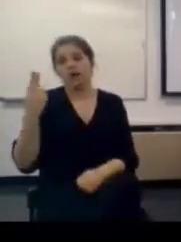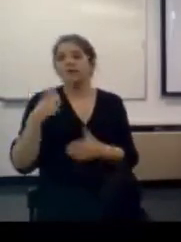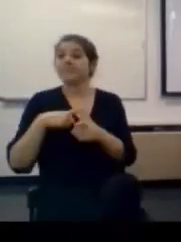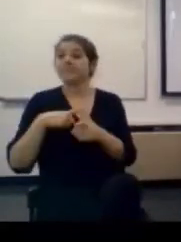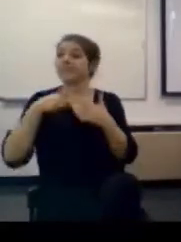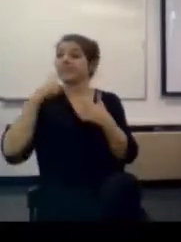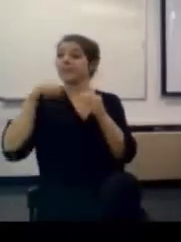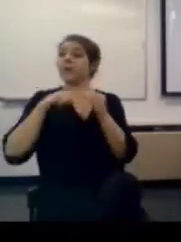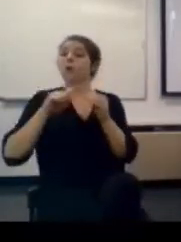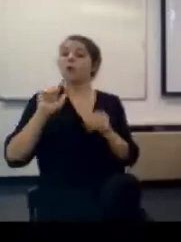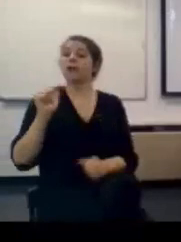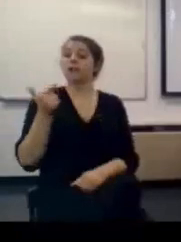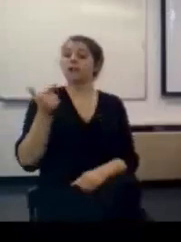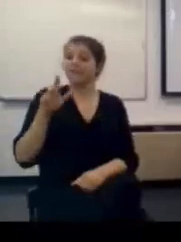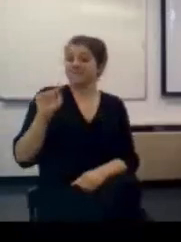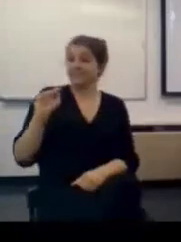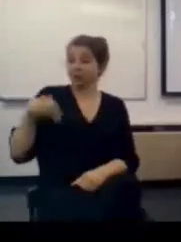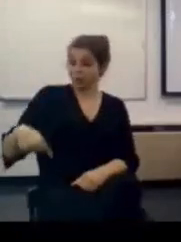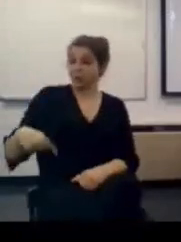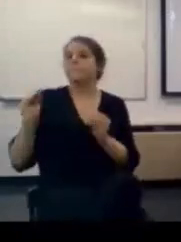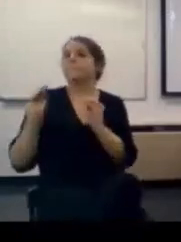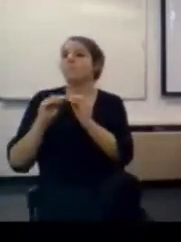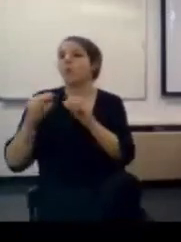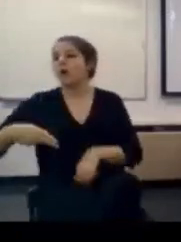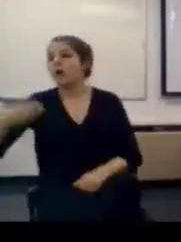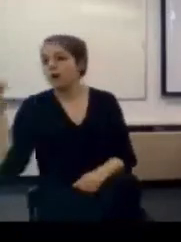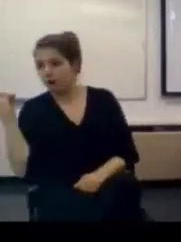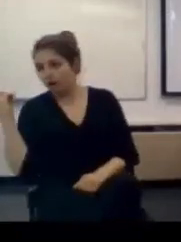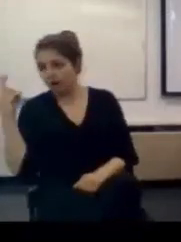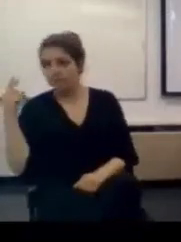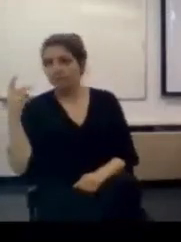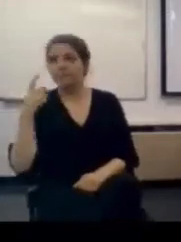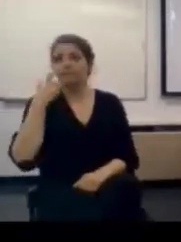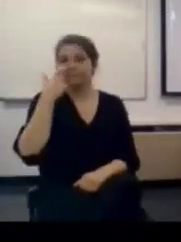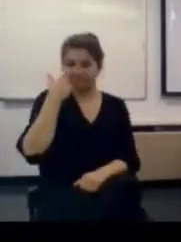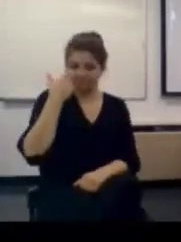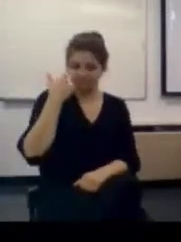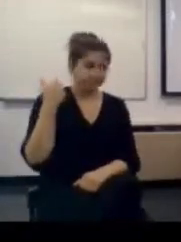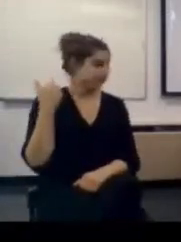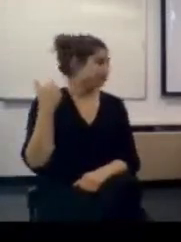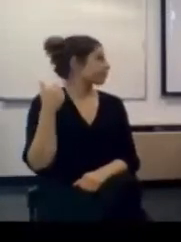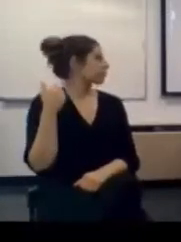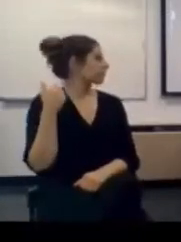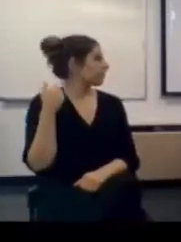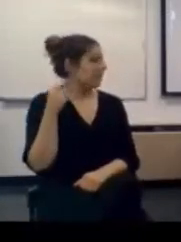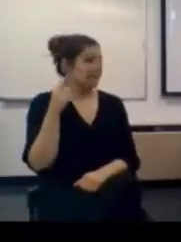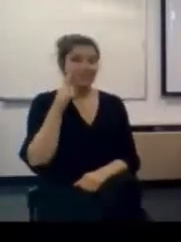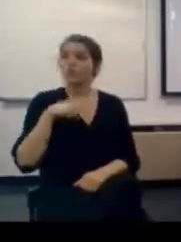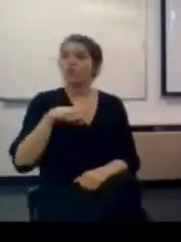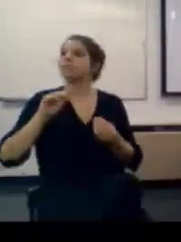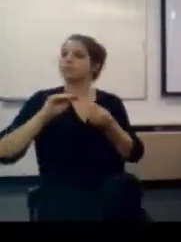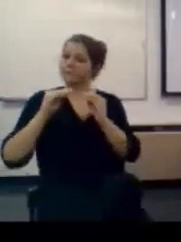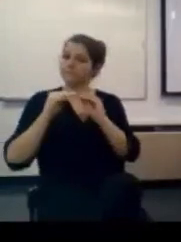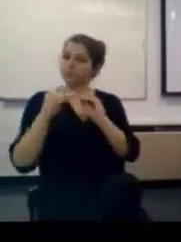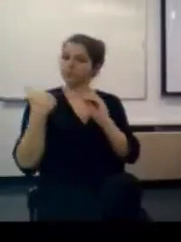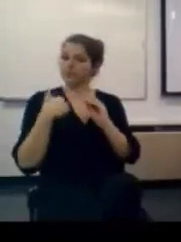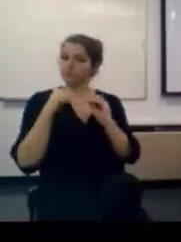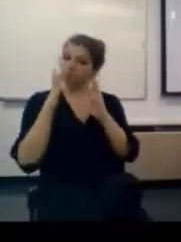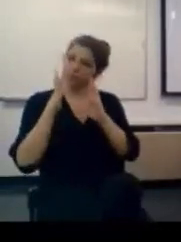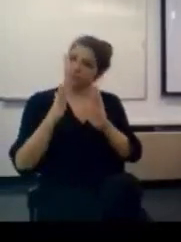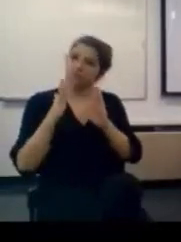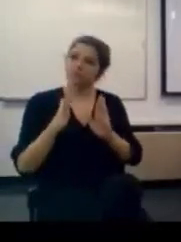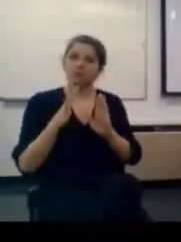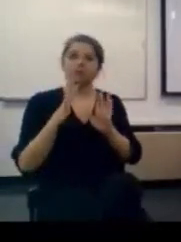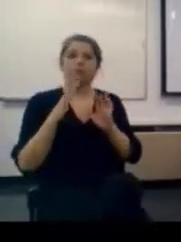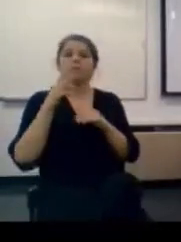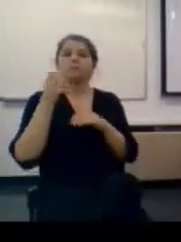and suicide is high, and then when we think about the LGBTQ community, it's even higher, right? And I think those numbers